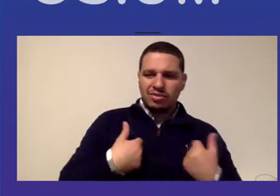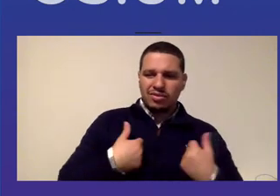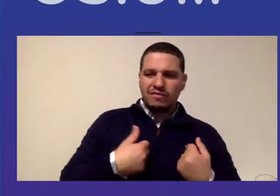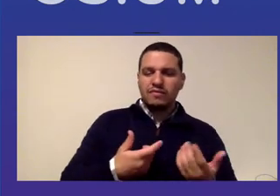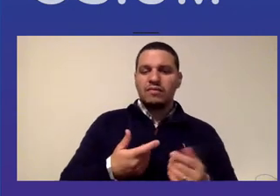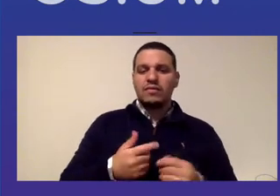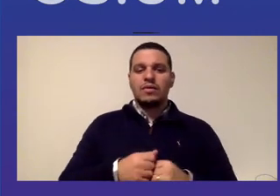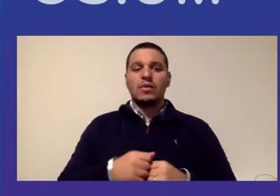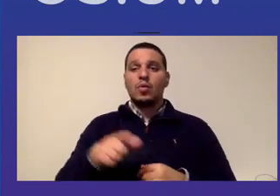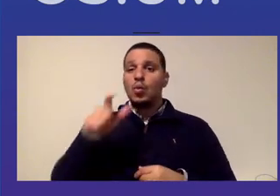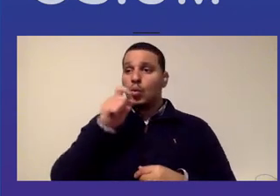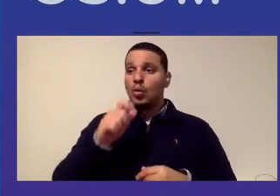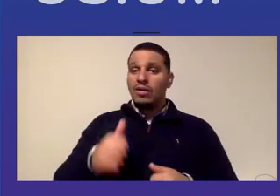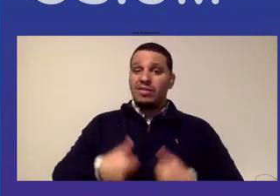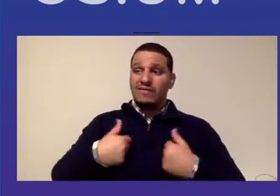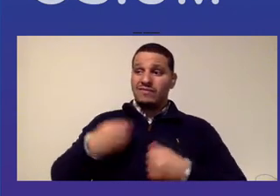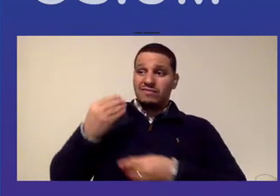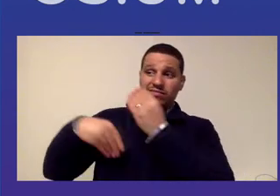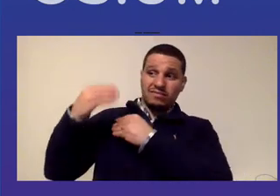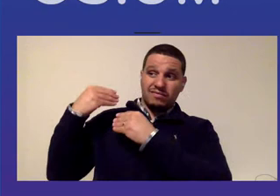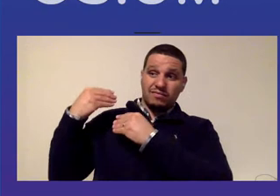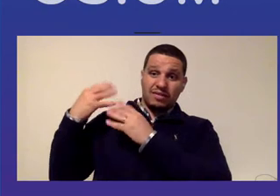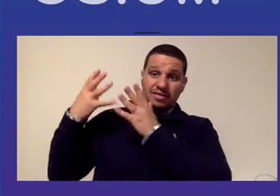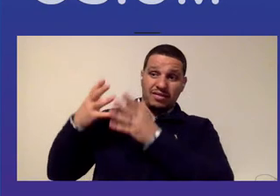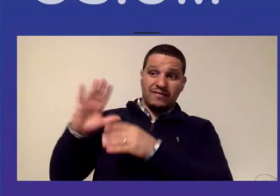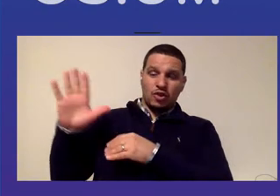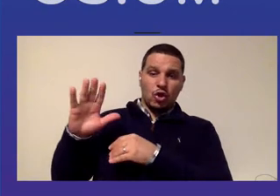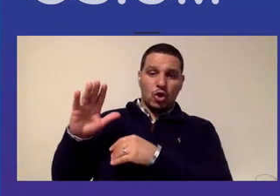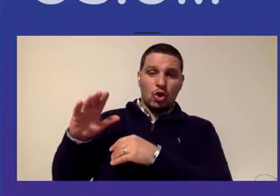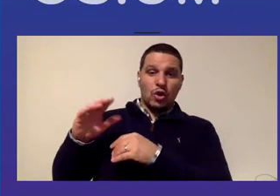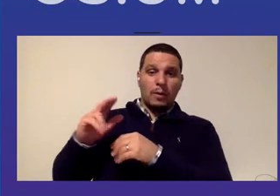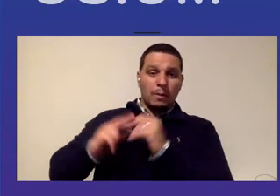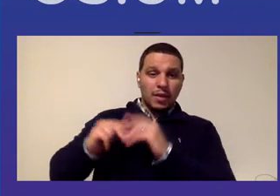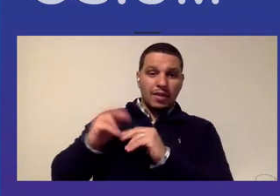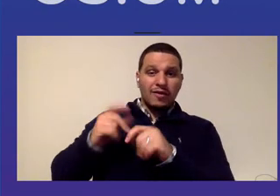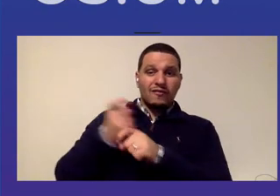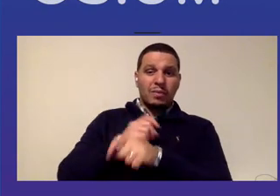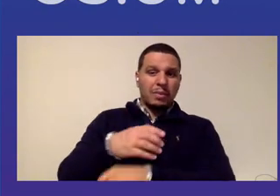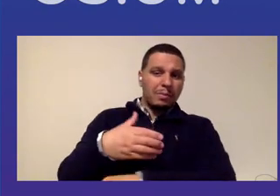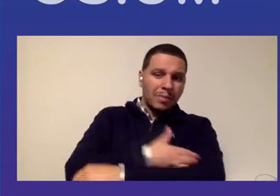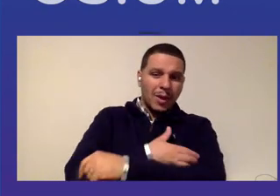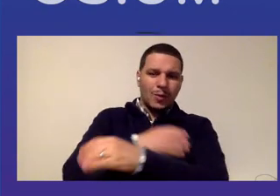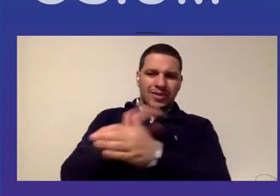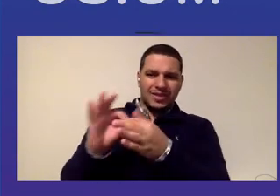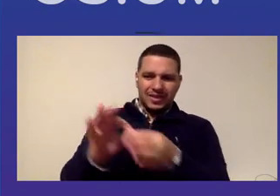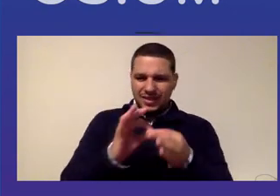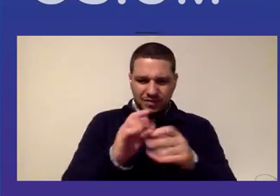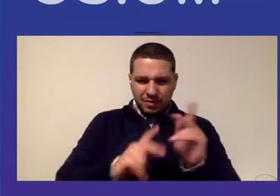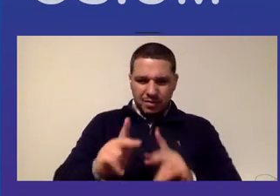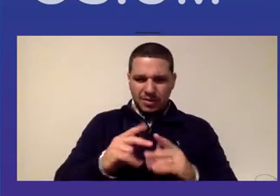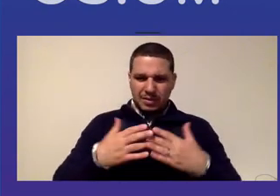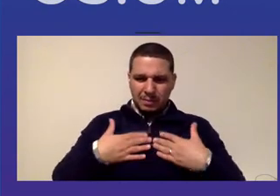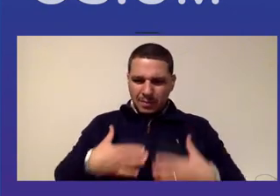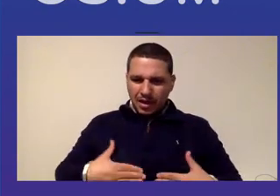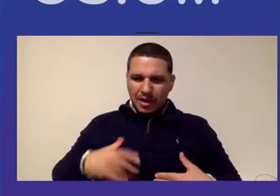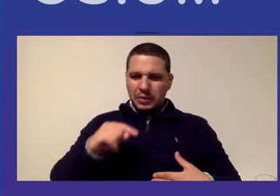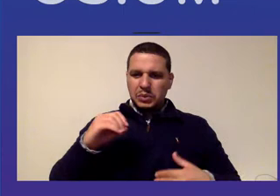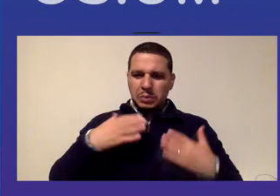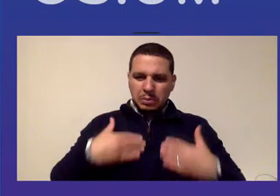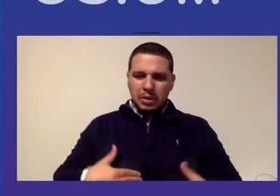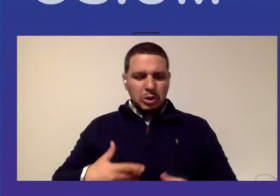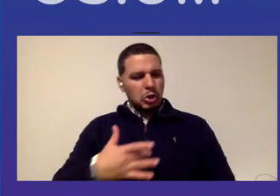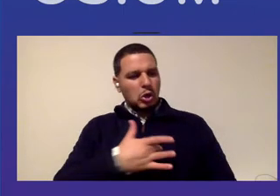before led with their supposed precarity to build from the power of the collective, body to body, heart to